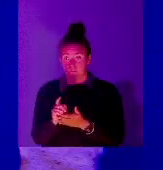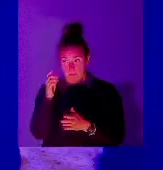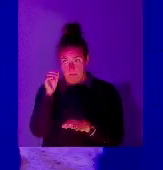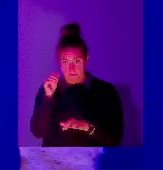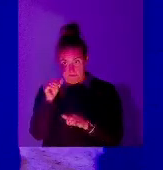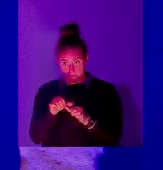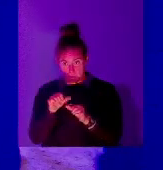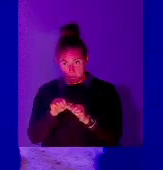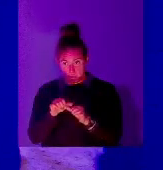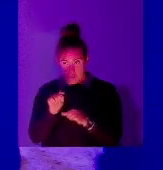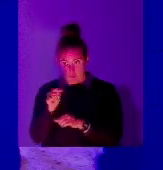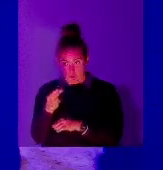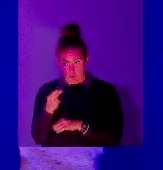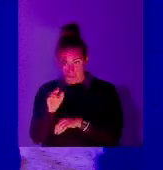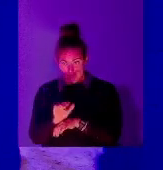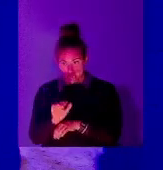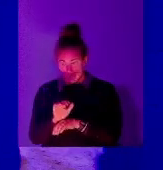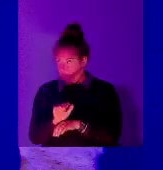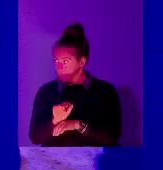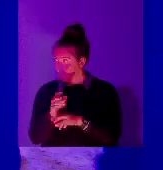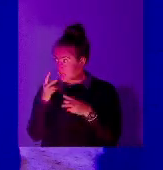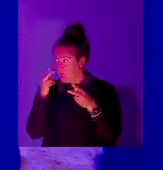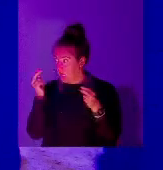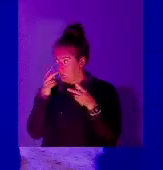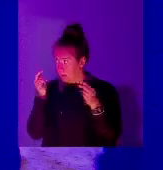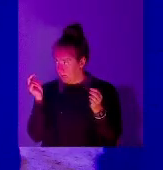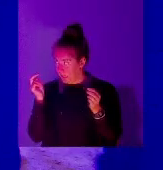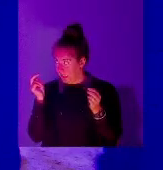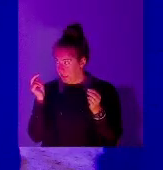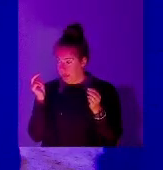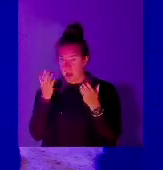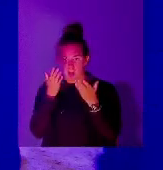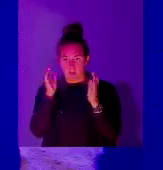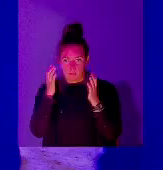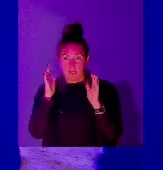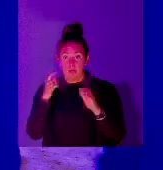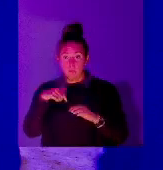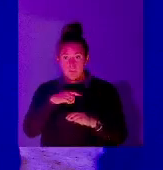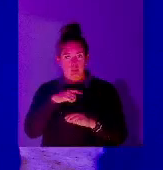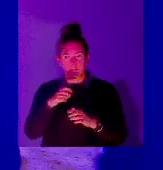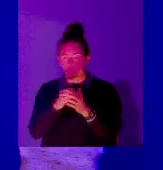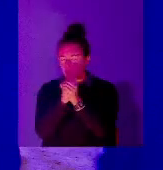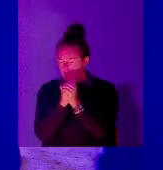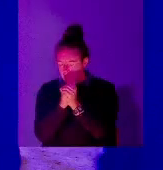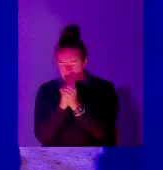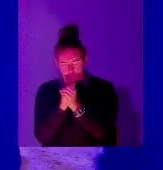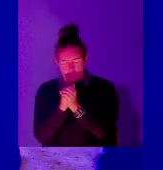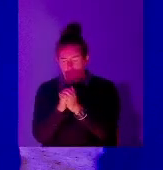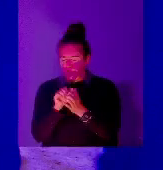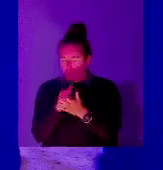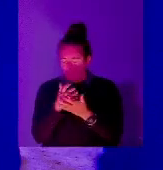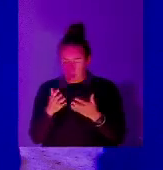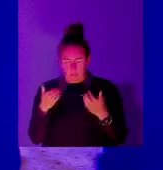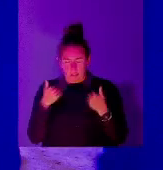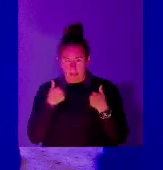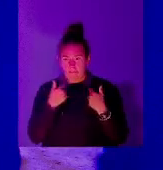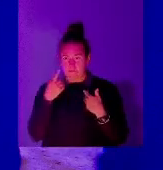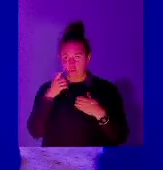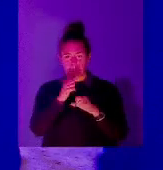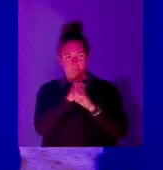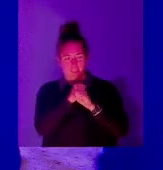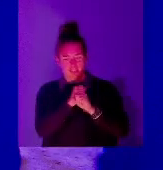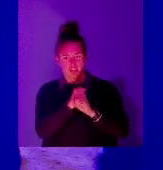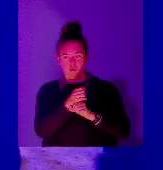is Halloween. We should be praying with all that we have for protection for God's children